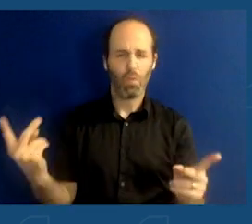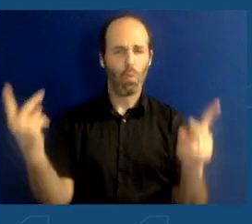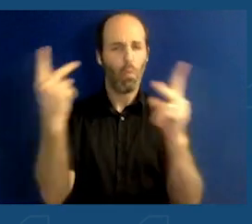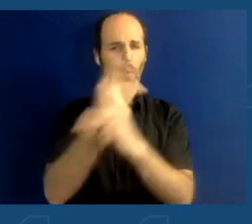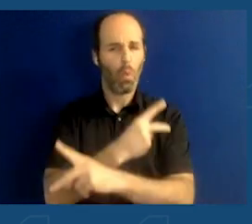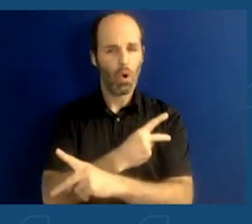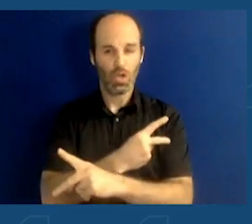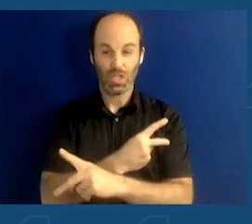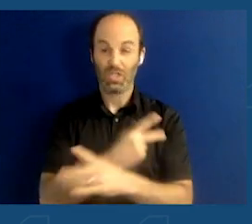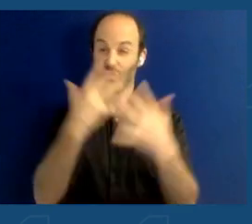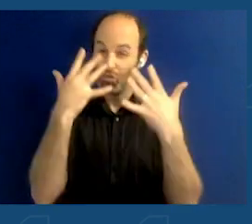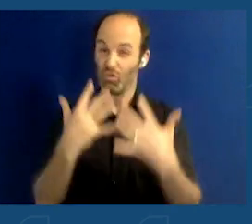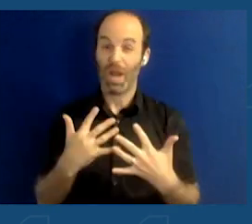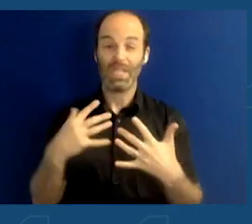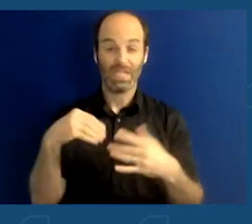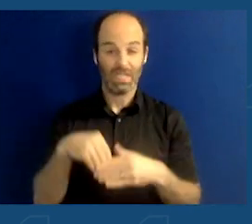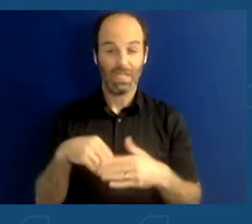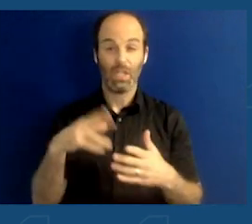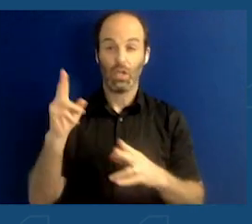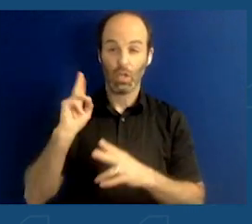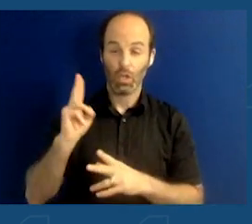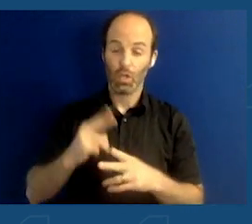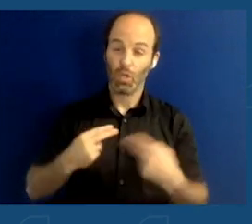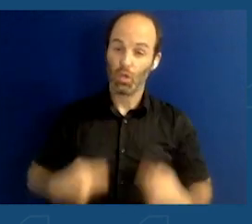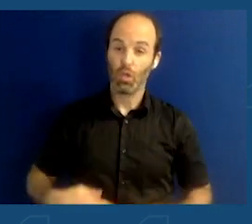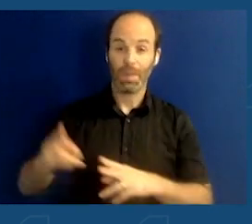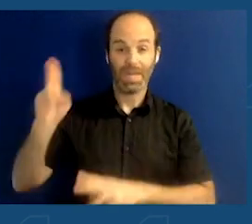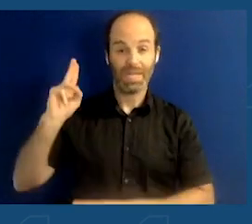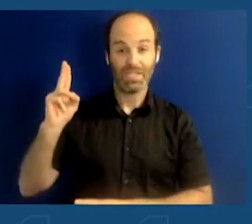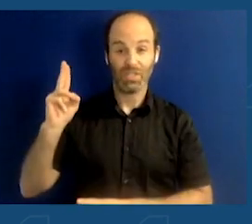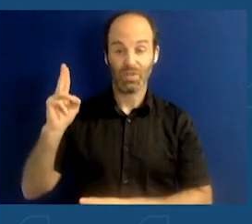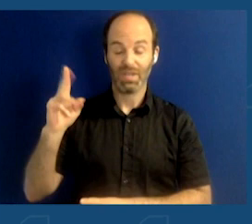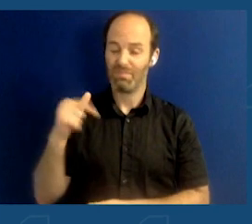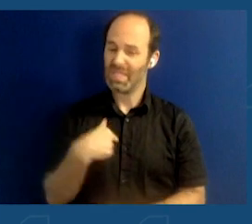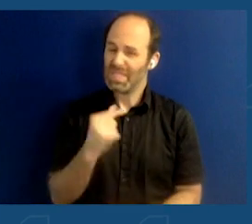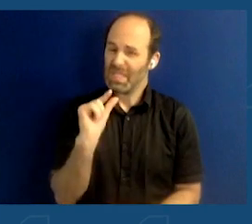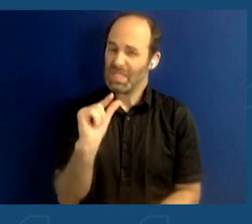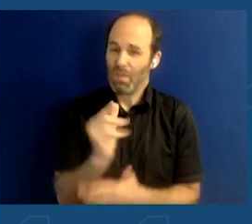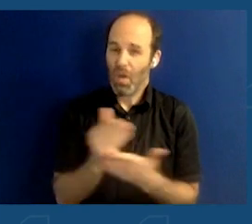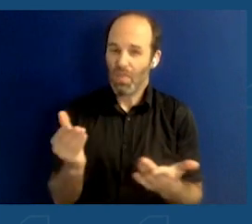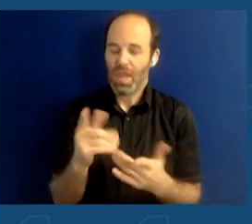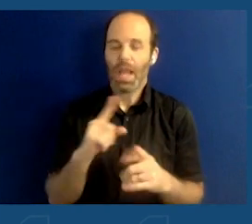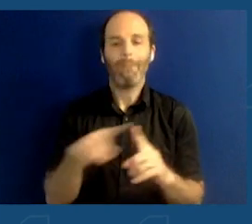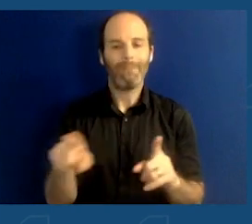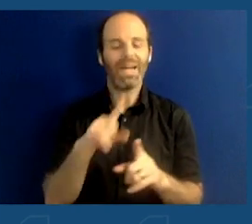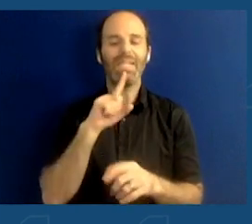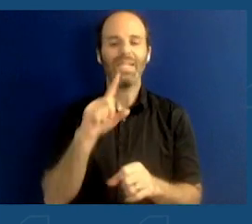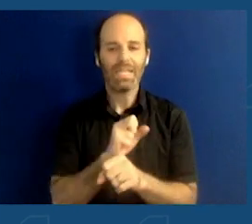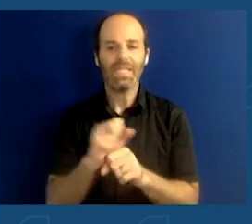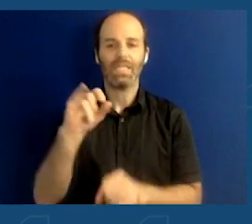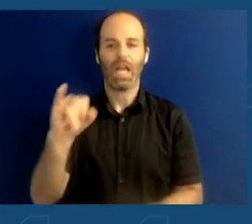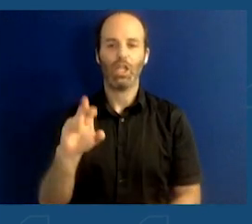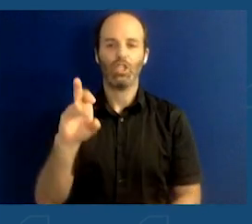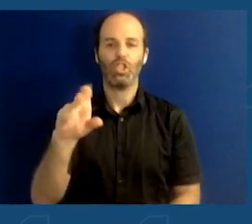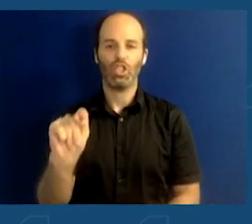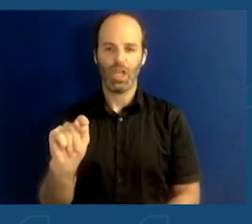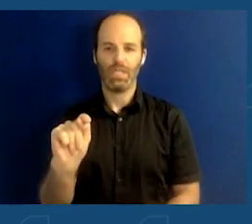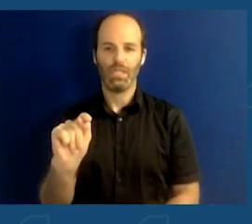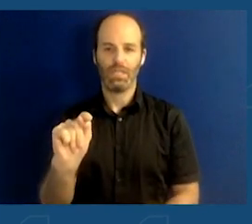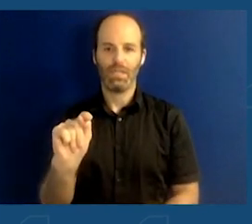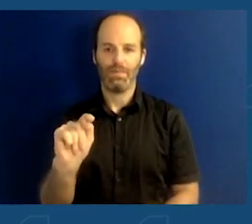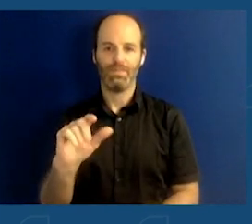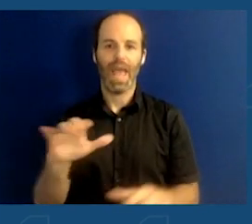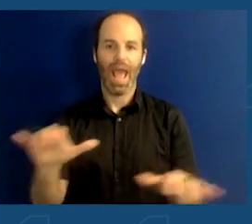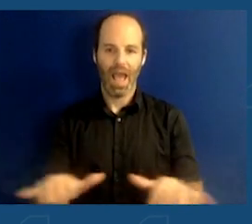history. It is a small act, but it is a just act. And so I am proud to